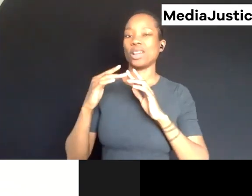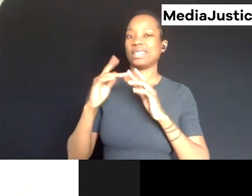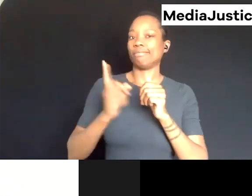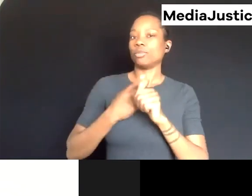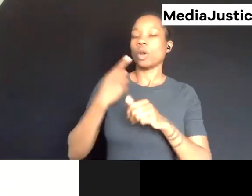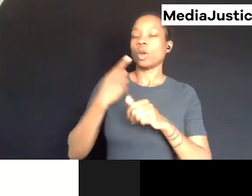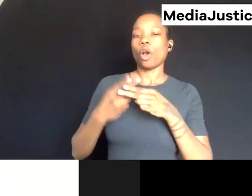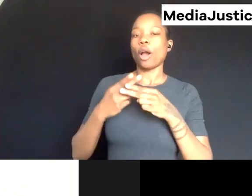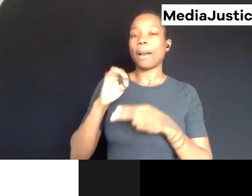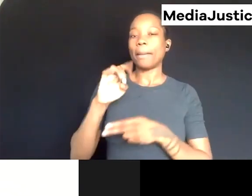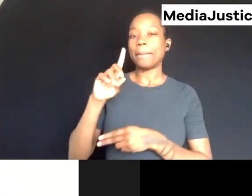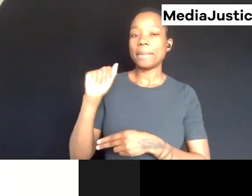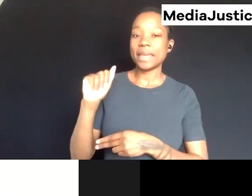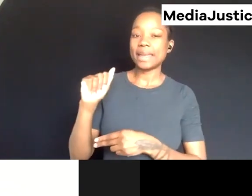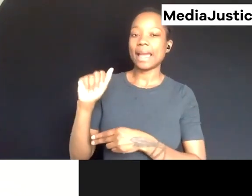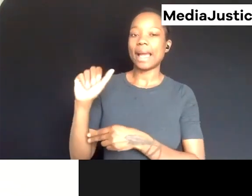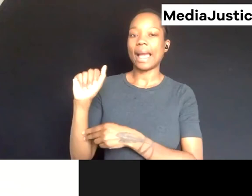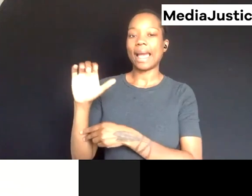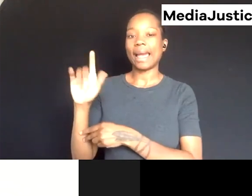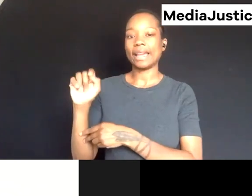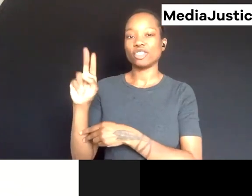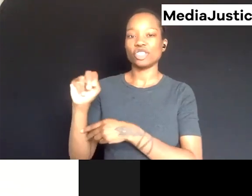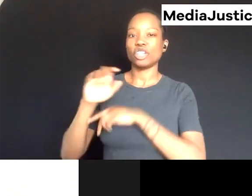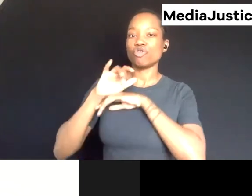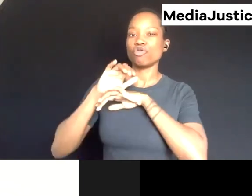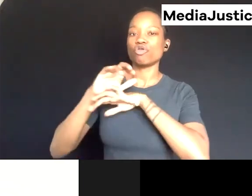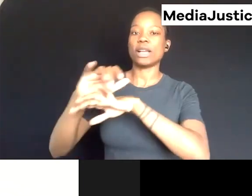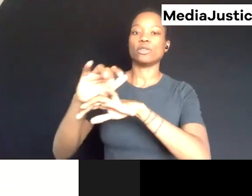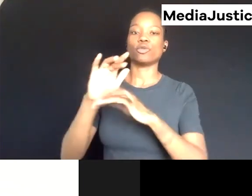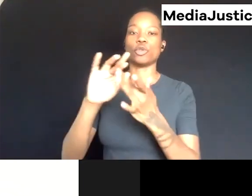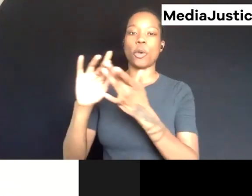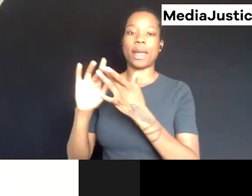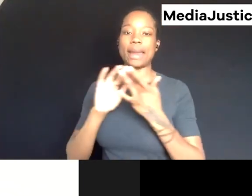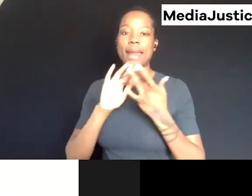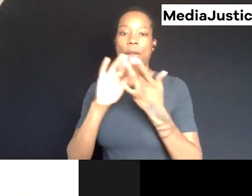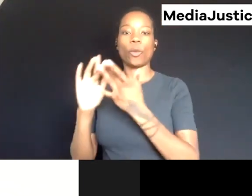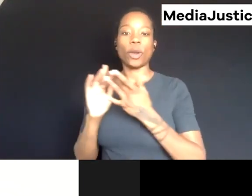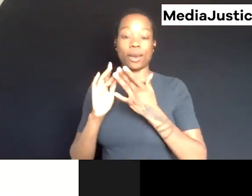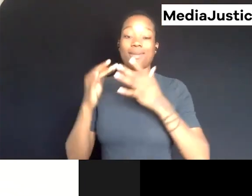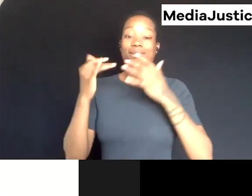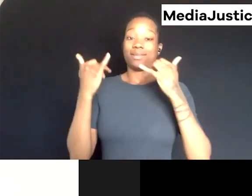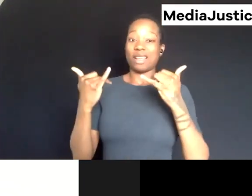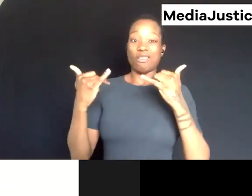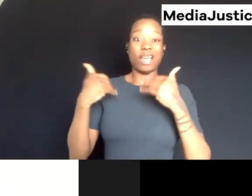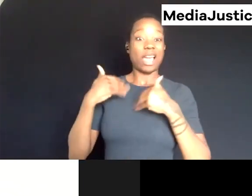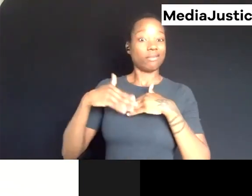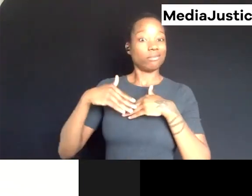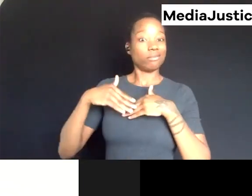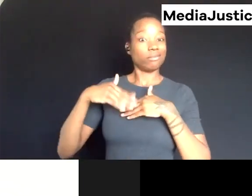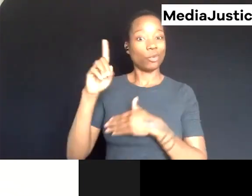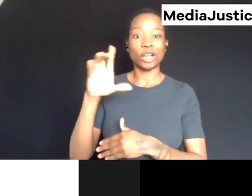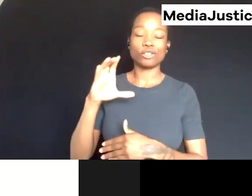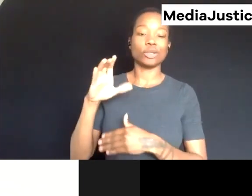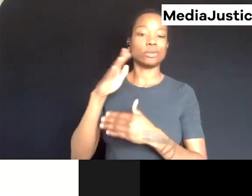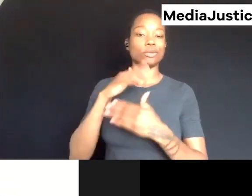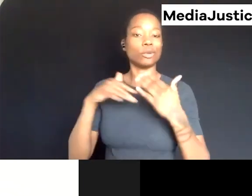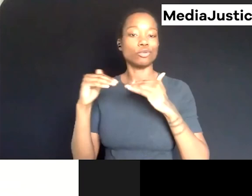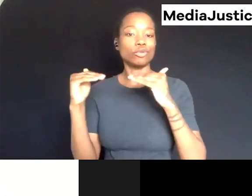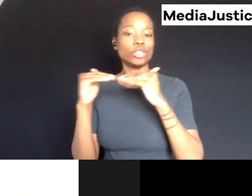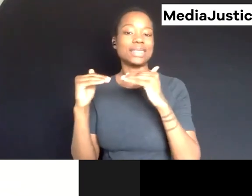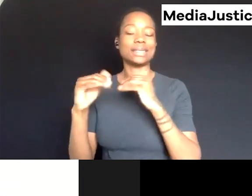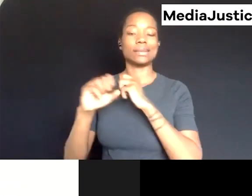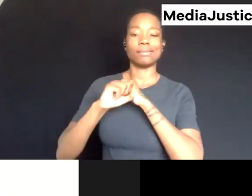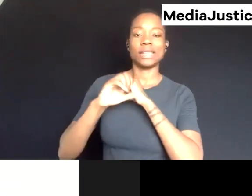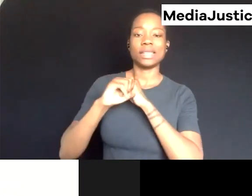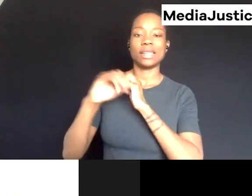today a network of over 100 social justice, media, and arts organizations. And there's a lot that we, and here's a